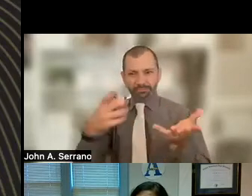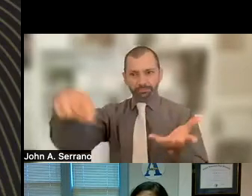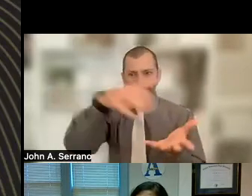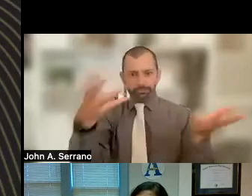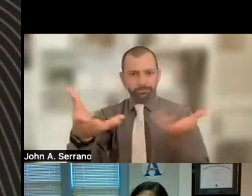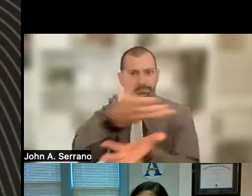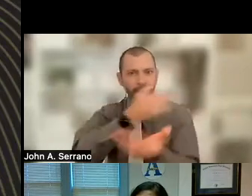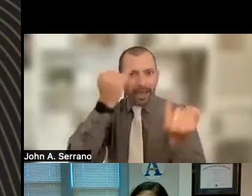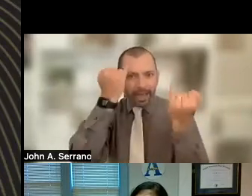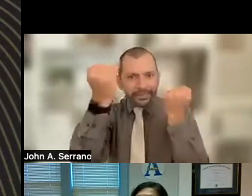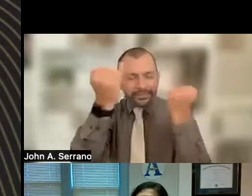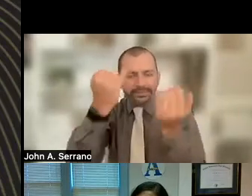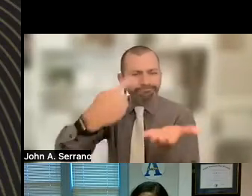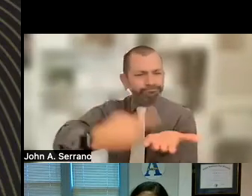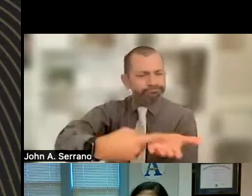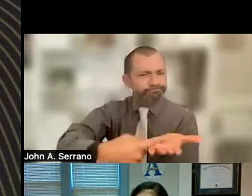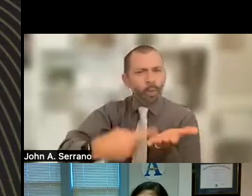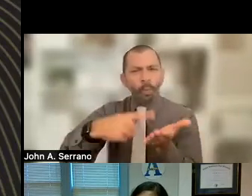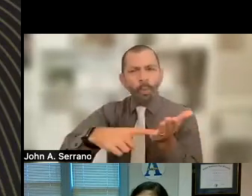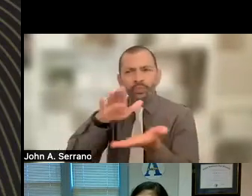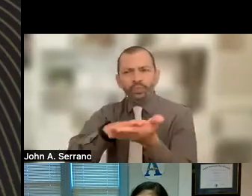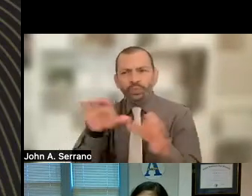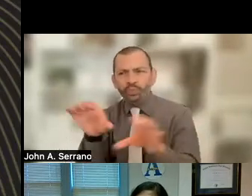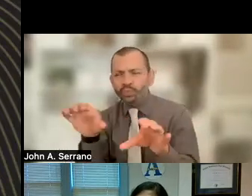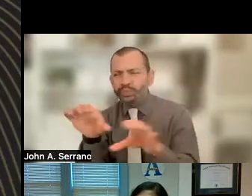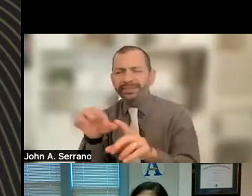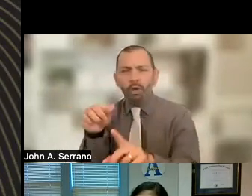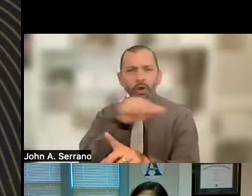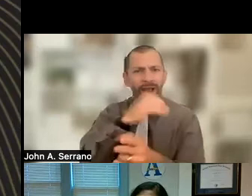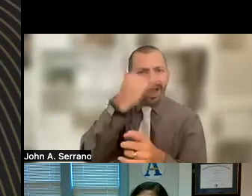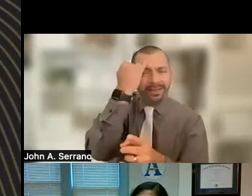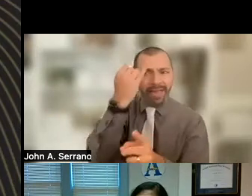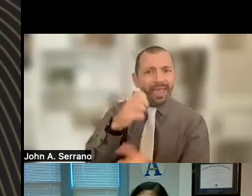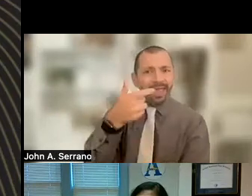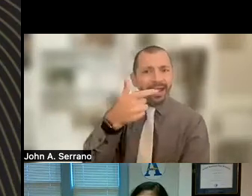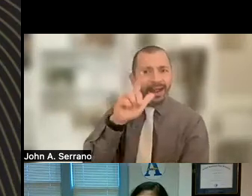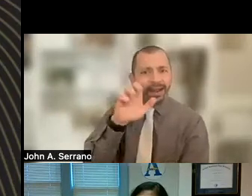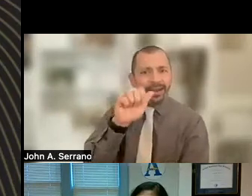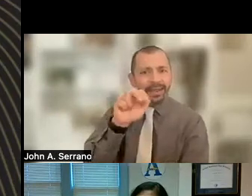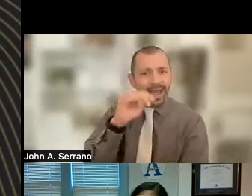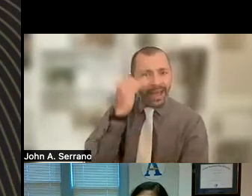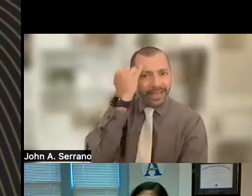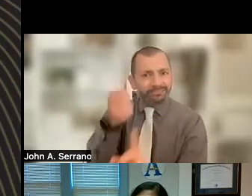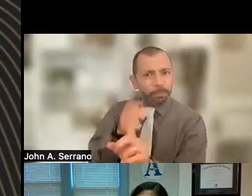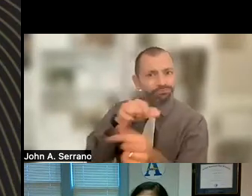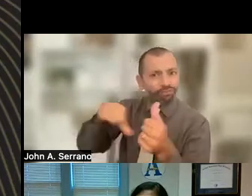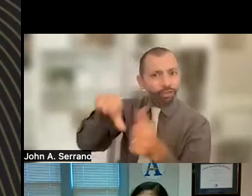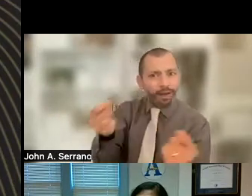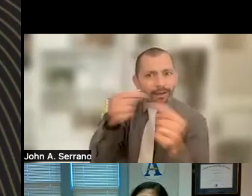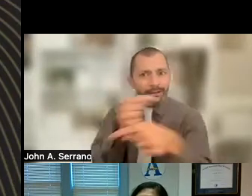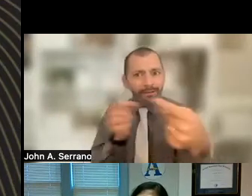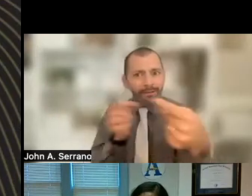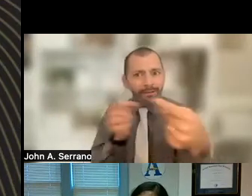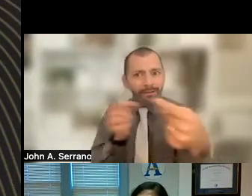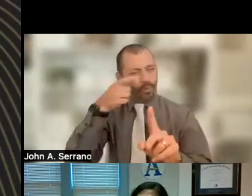these conversations with that in mind for all of you to share your ideas, your experience, what you're doing, what's worked for you.